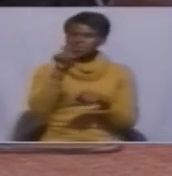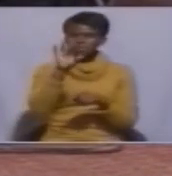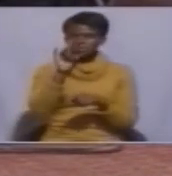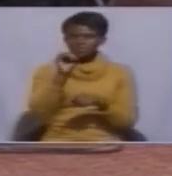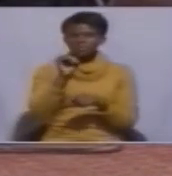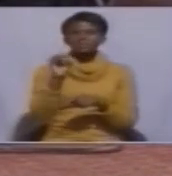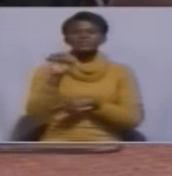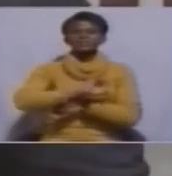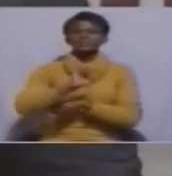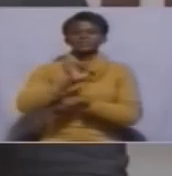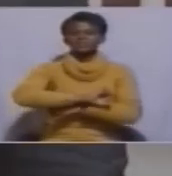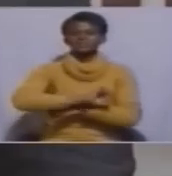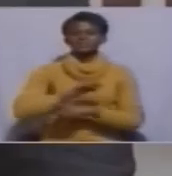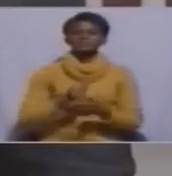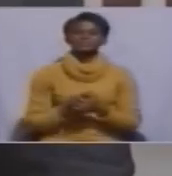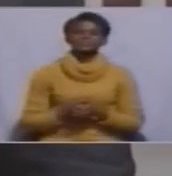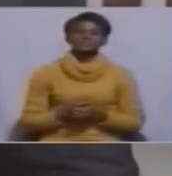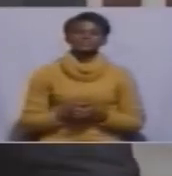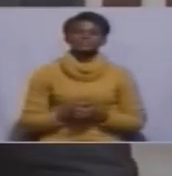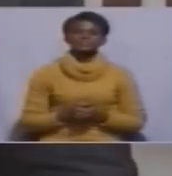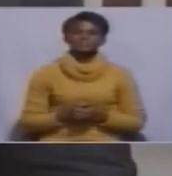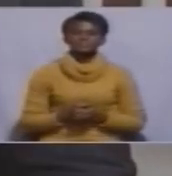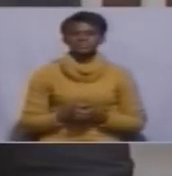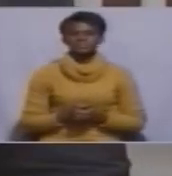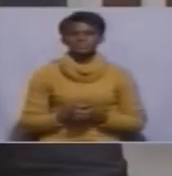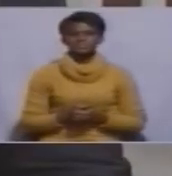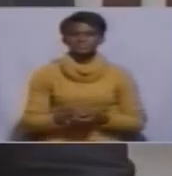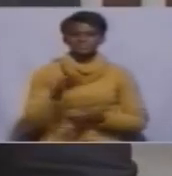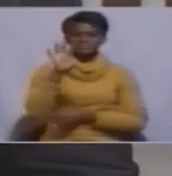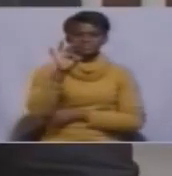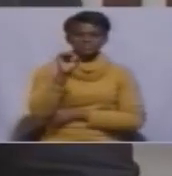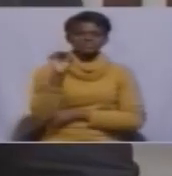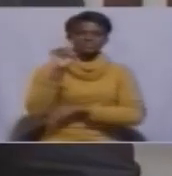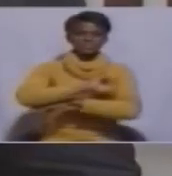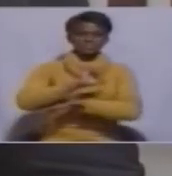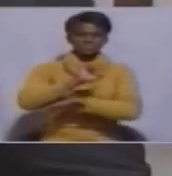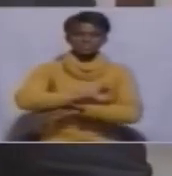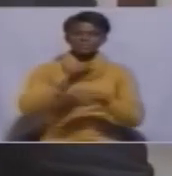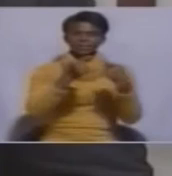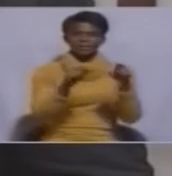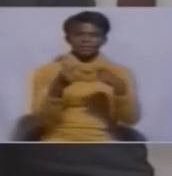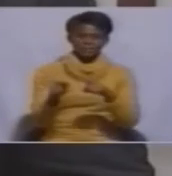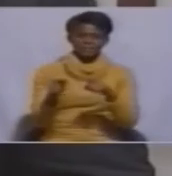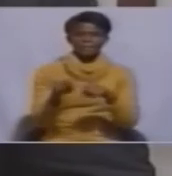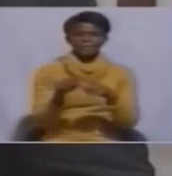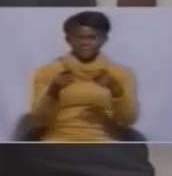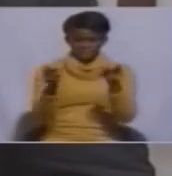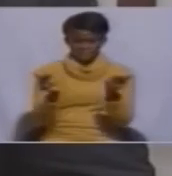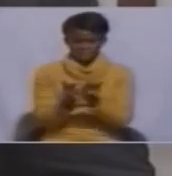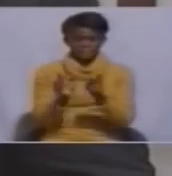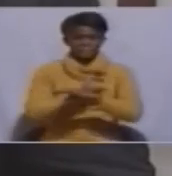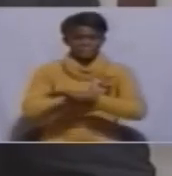precedes a general election. Yes, again, I think the aspect of 90 days has always been there. Every time a seat is declared